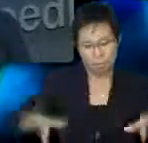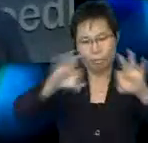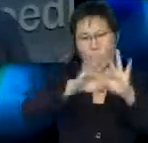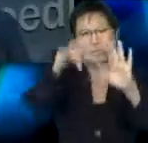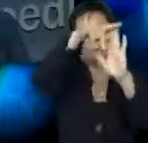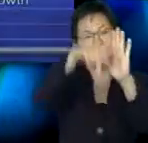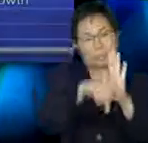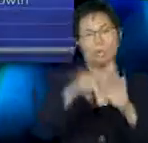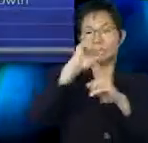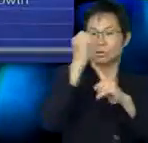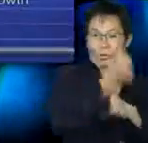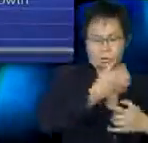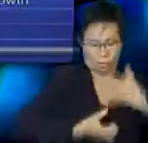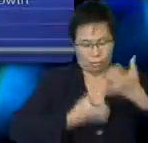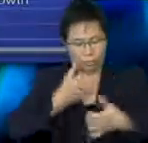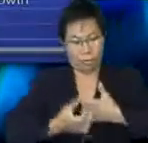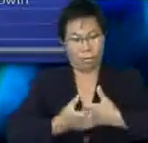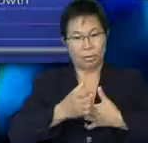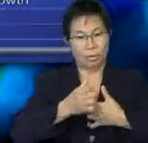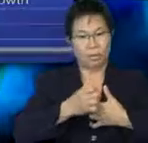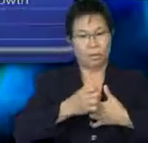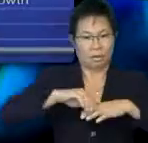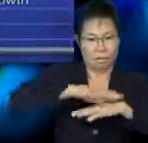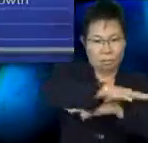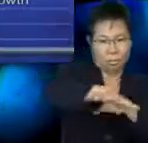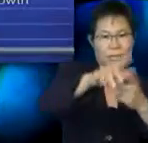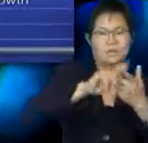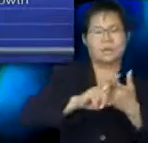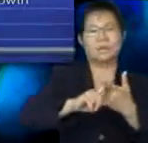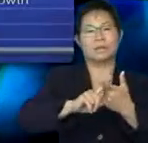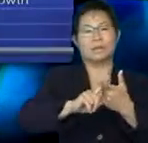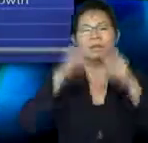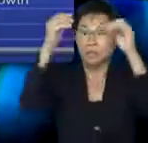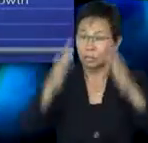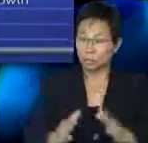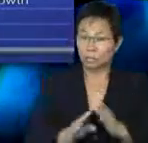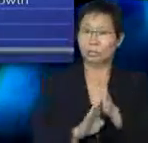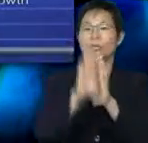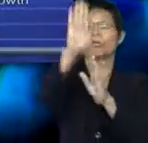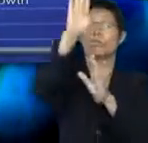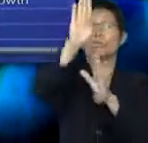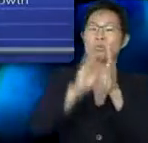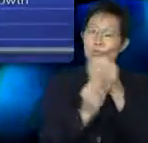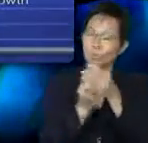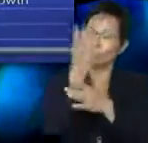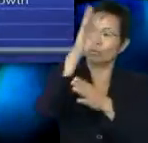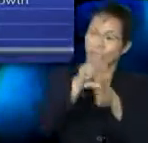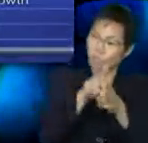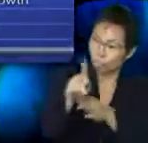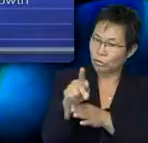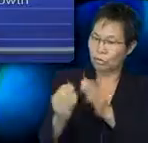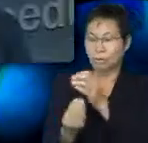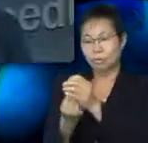principles, that is the socio-emotional sphere of influence, as well as the teacher's role in her own professional